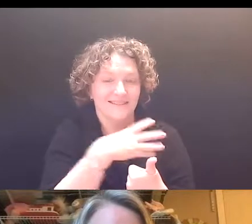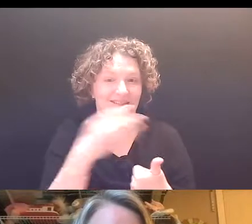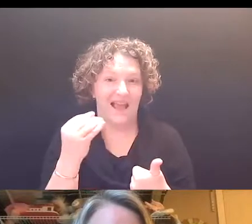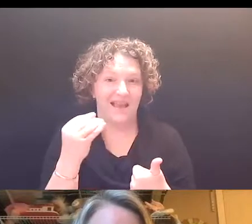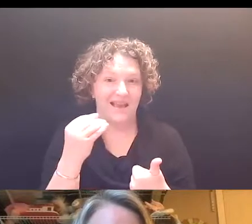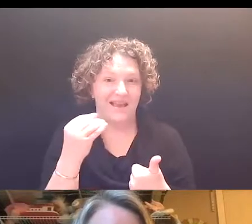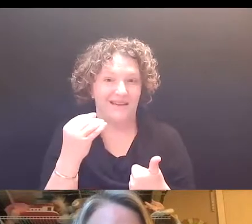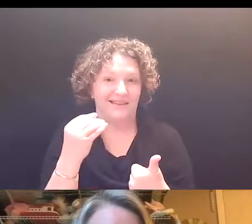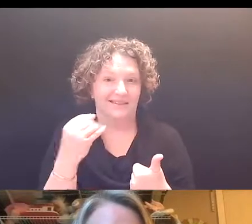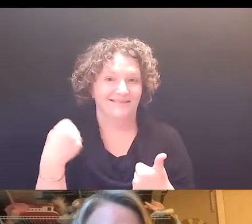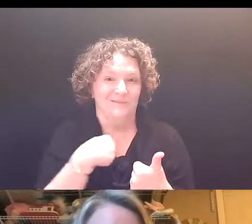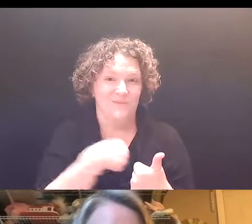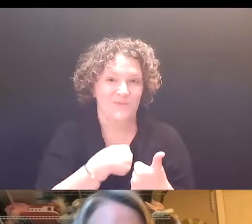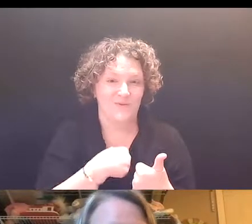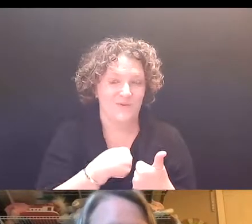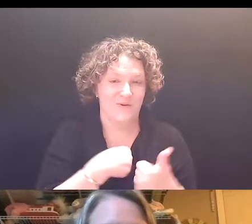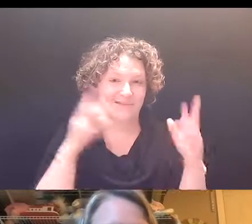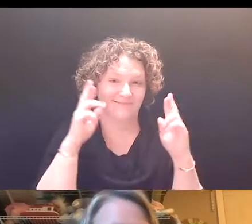for joining us tonight.